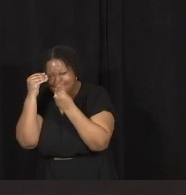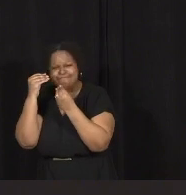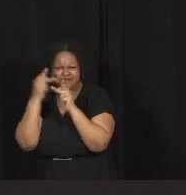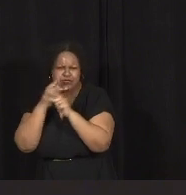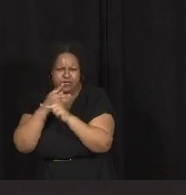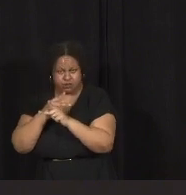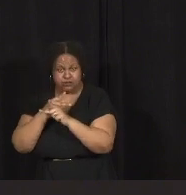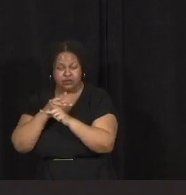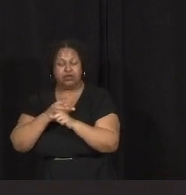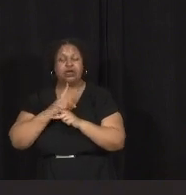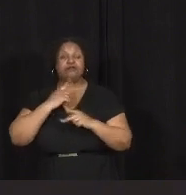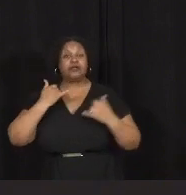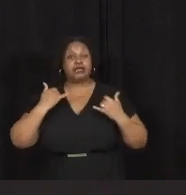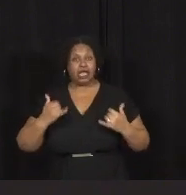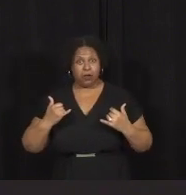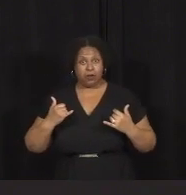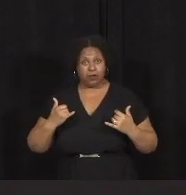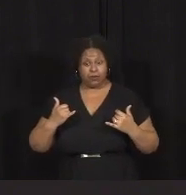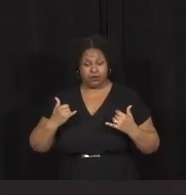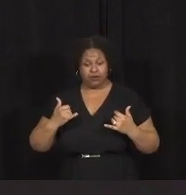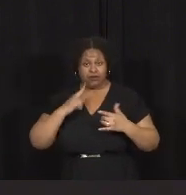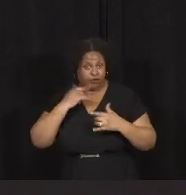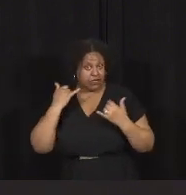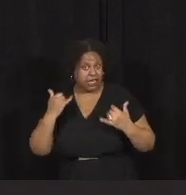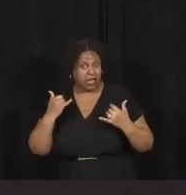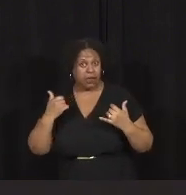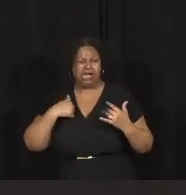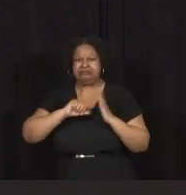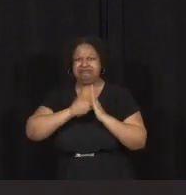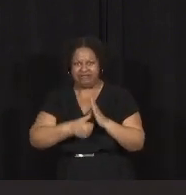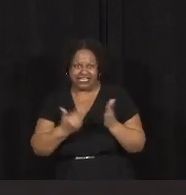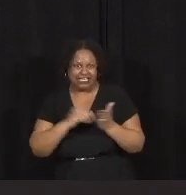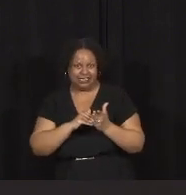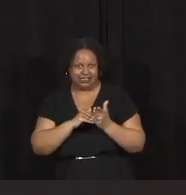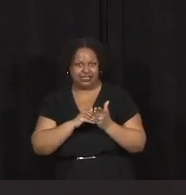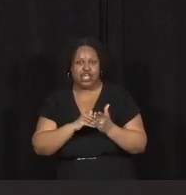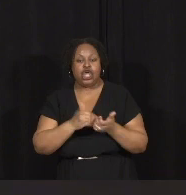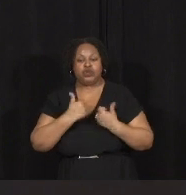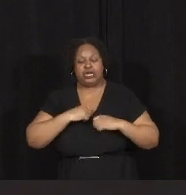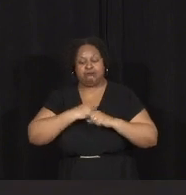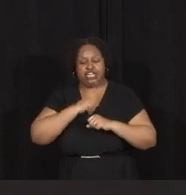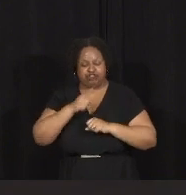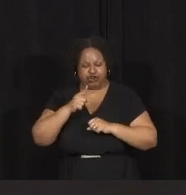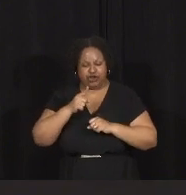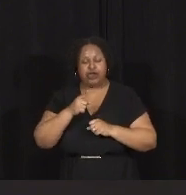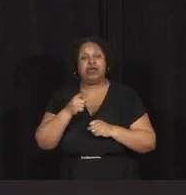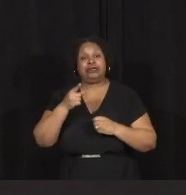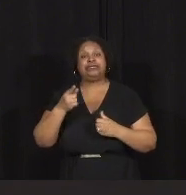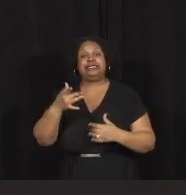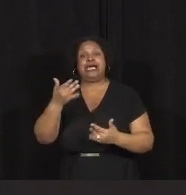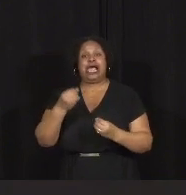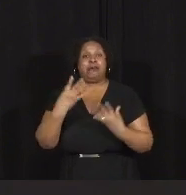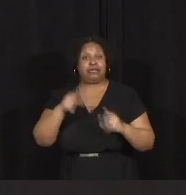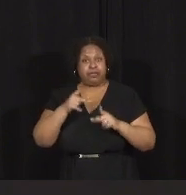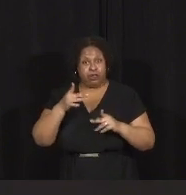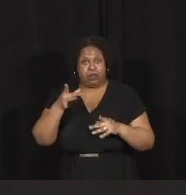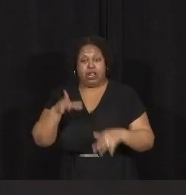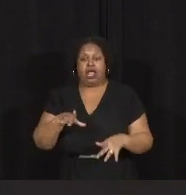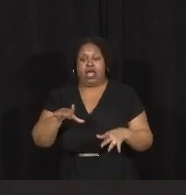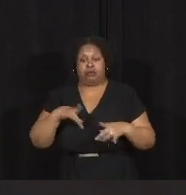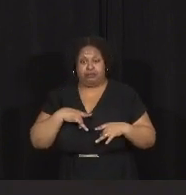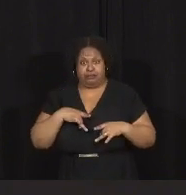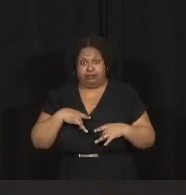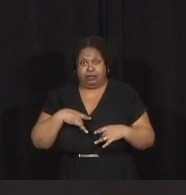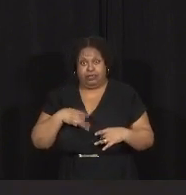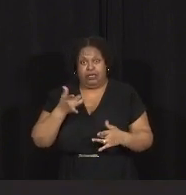as I explained, the effective reproductive number of the virus to below 1. So this is not